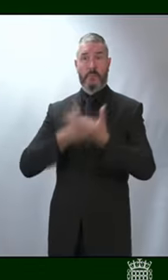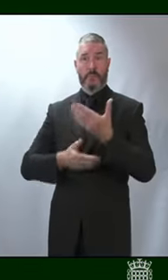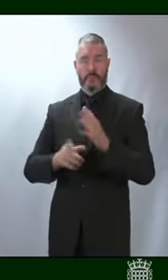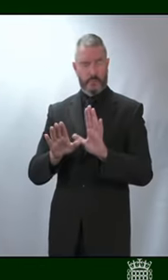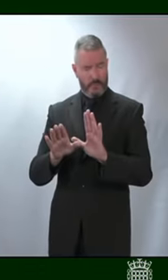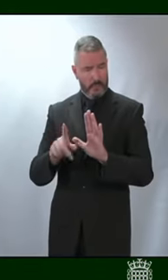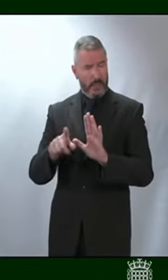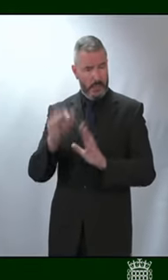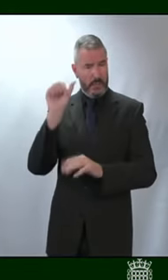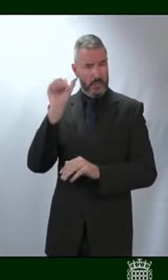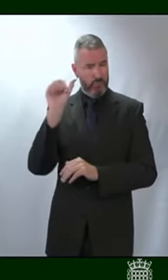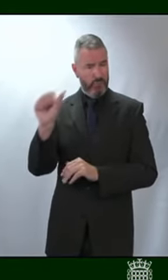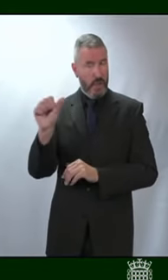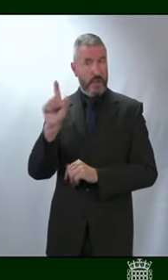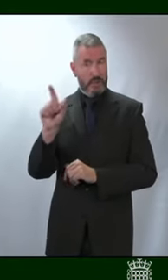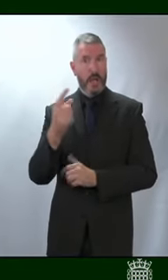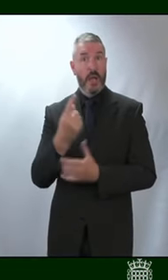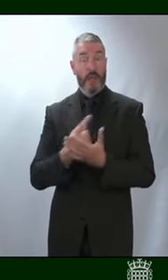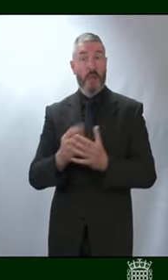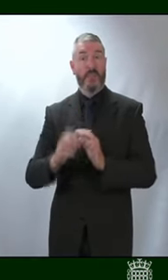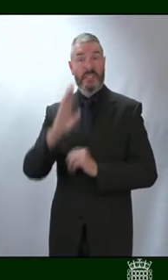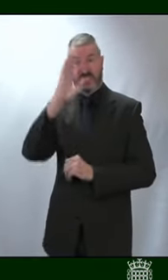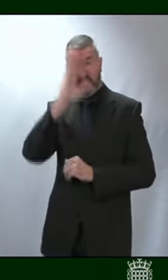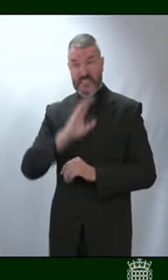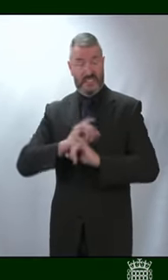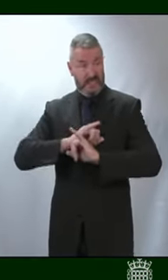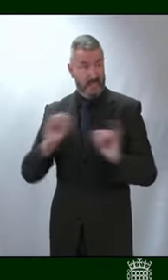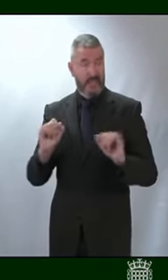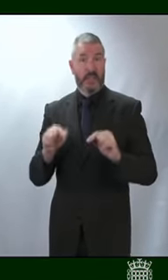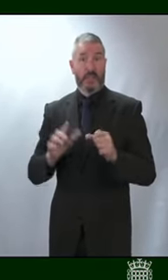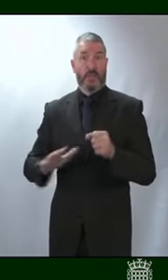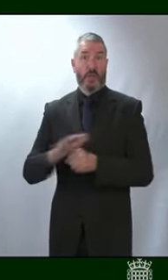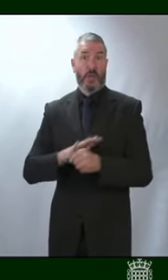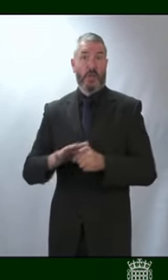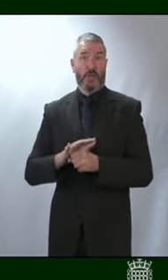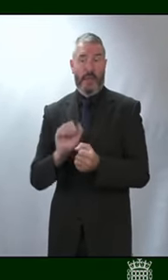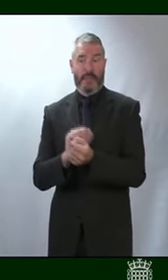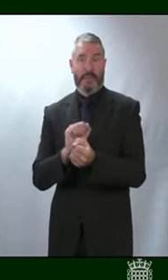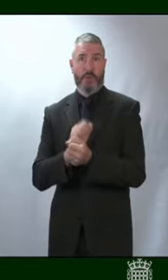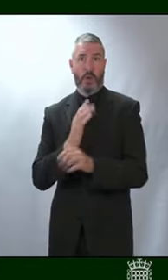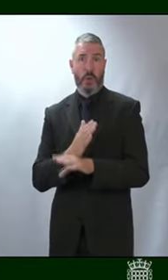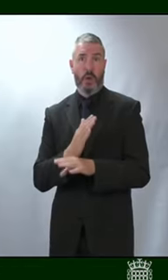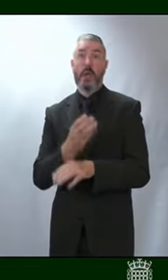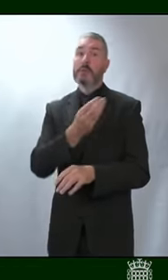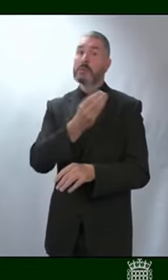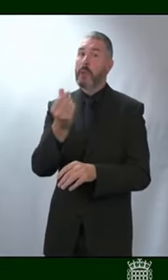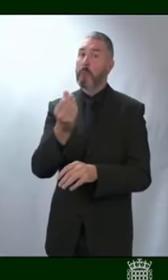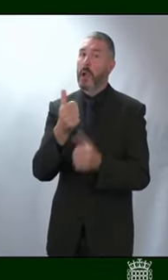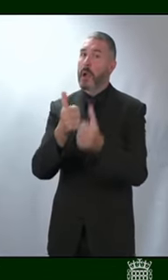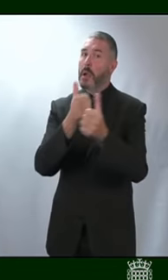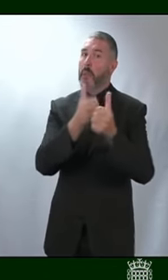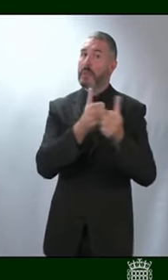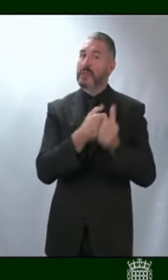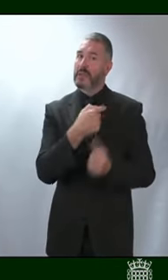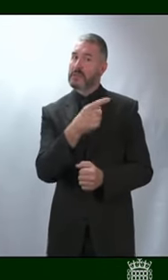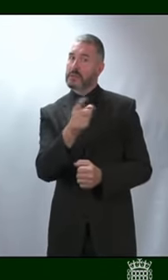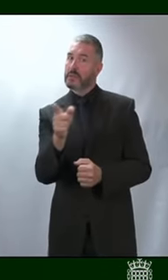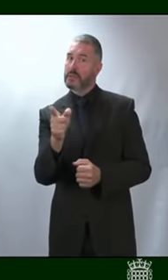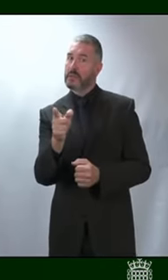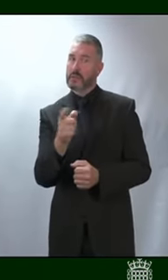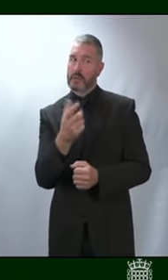entirely right about the gravity of the situation. And although it is true that some firms are